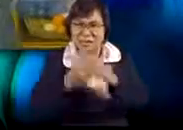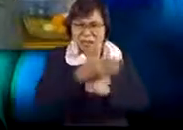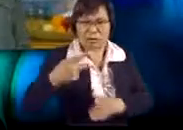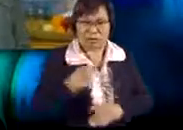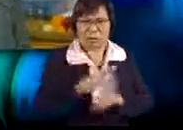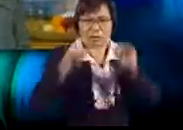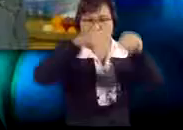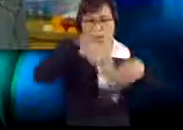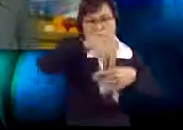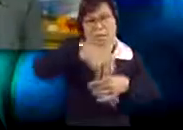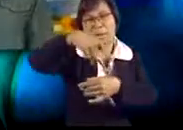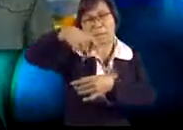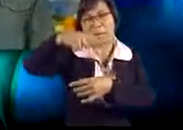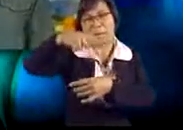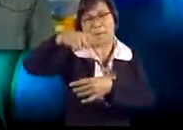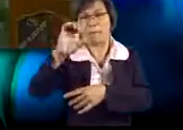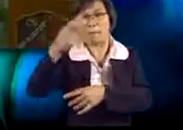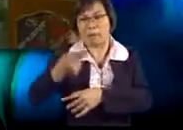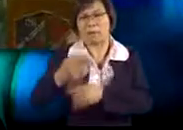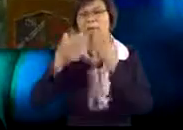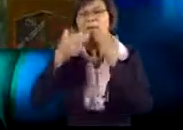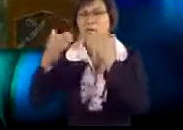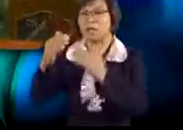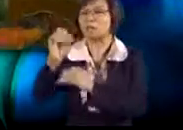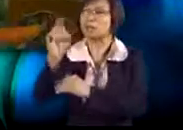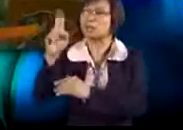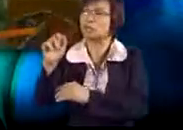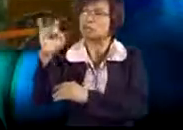things that we will put in the punch. Thank you, Susie,